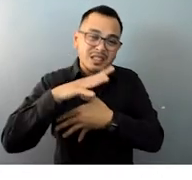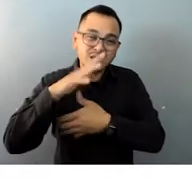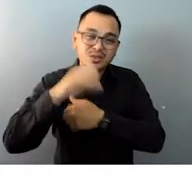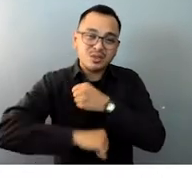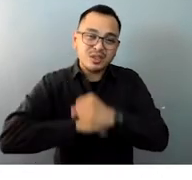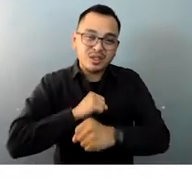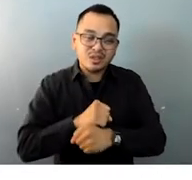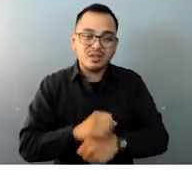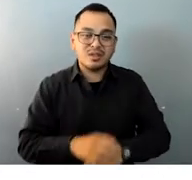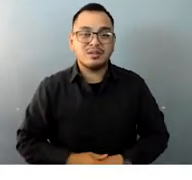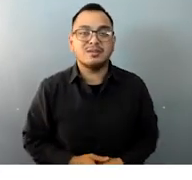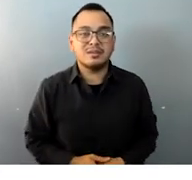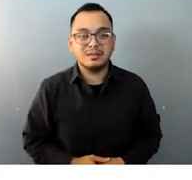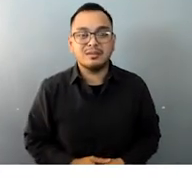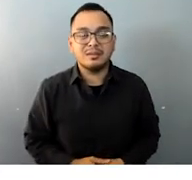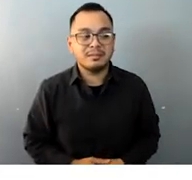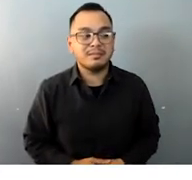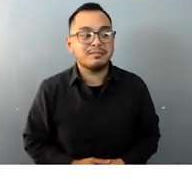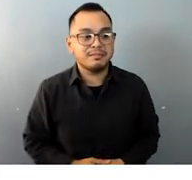his senior year of high school.